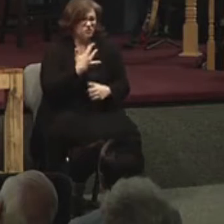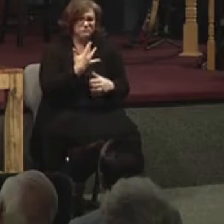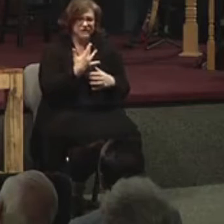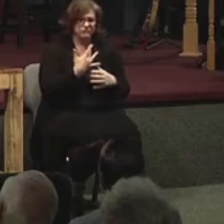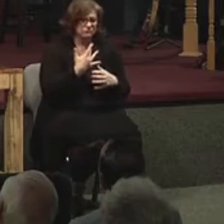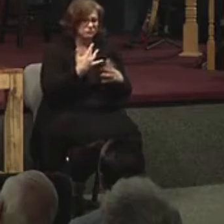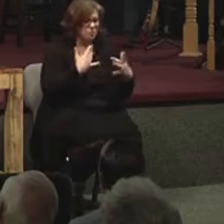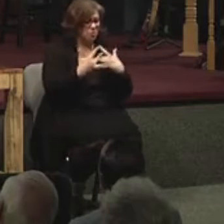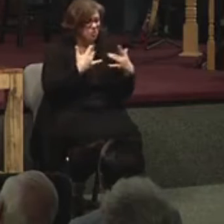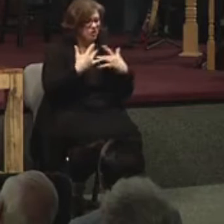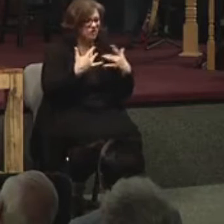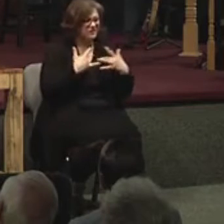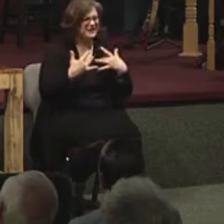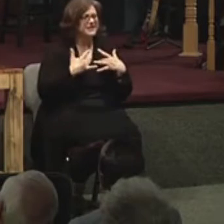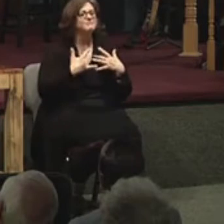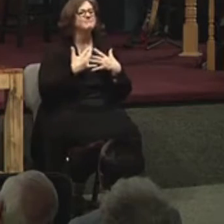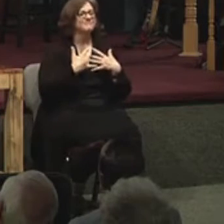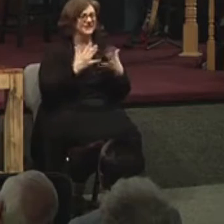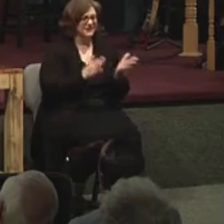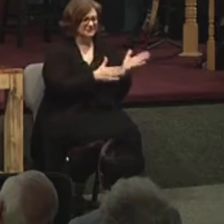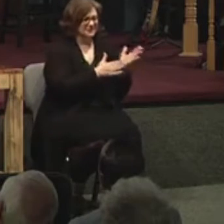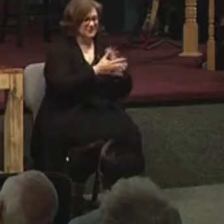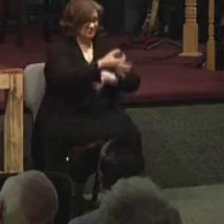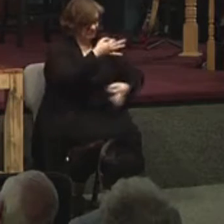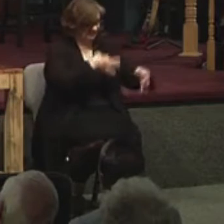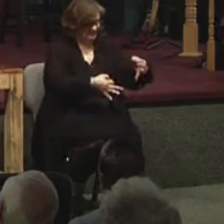before God. He cares about you.